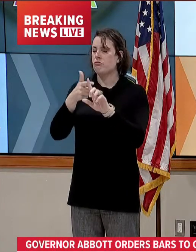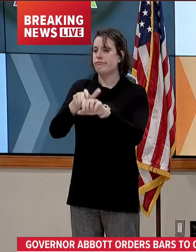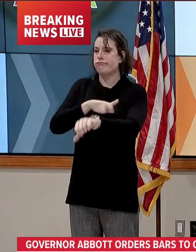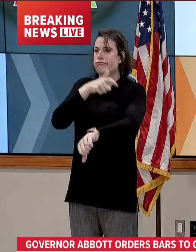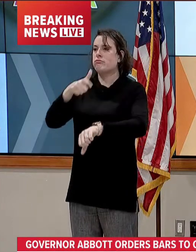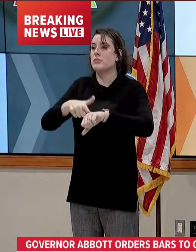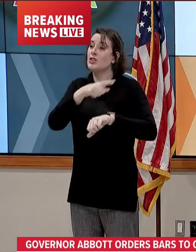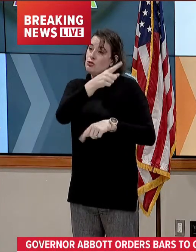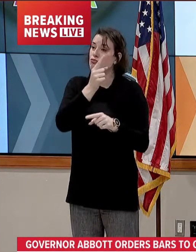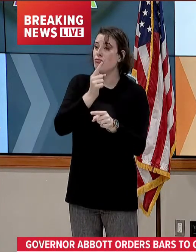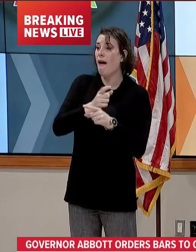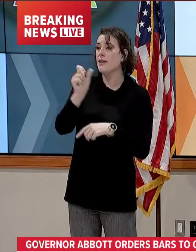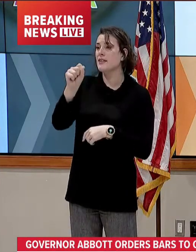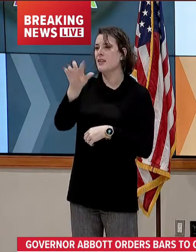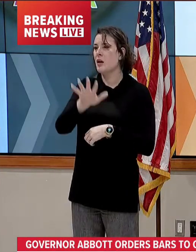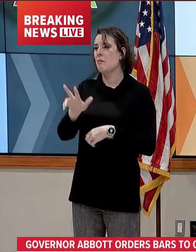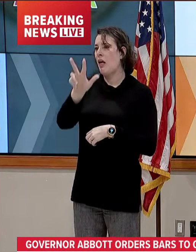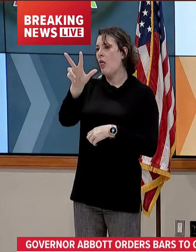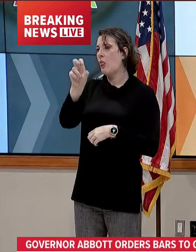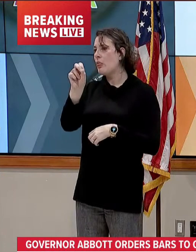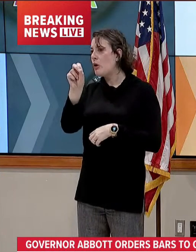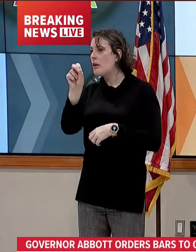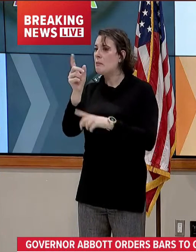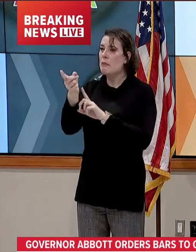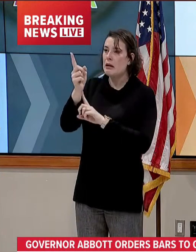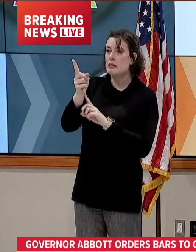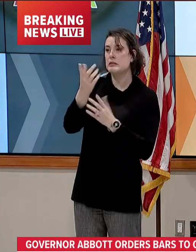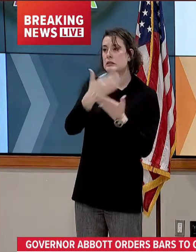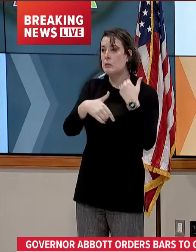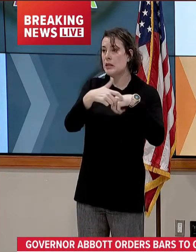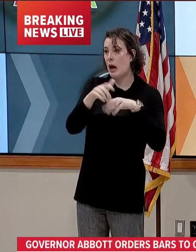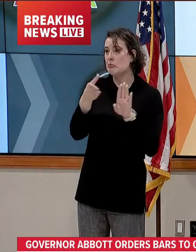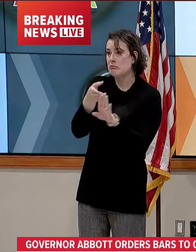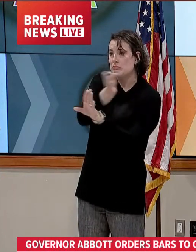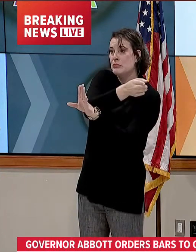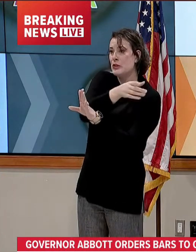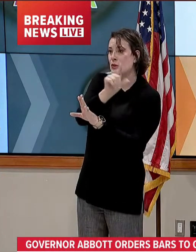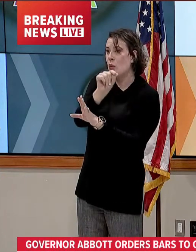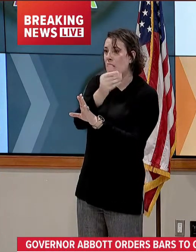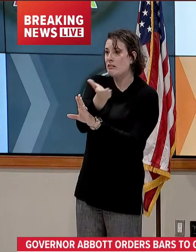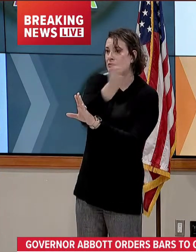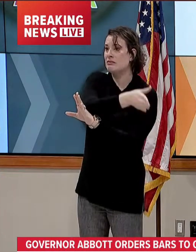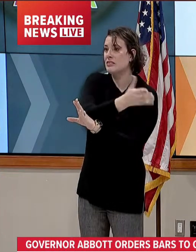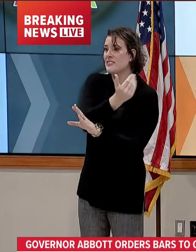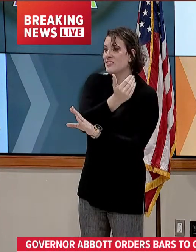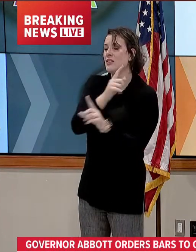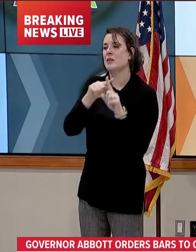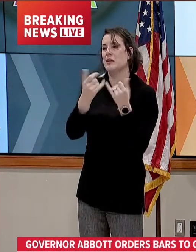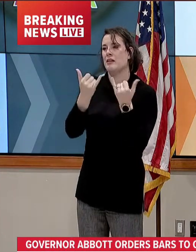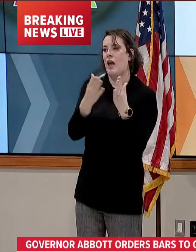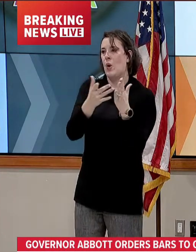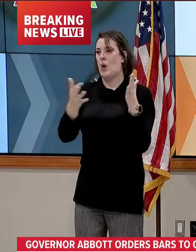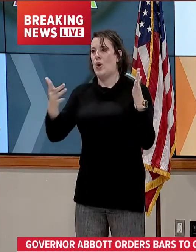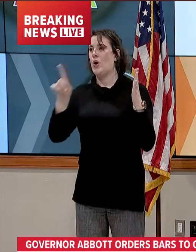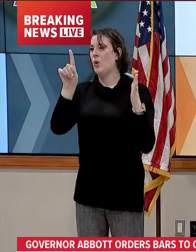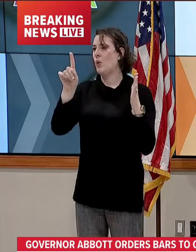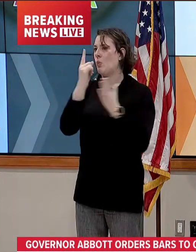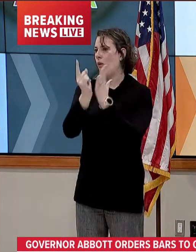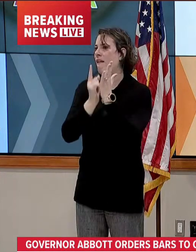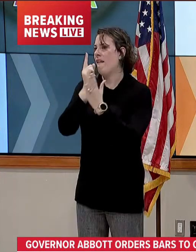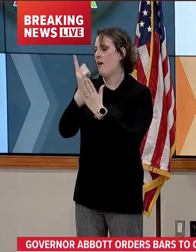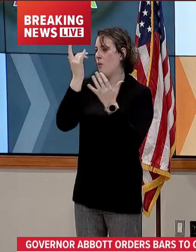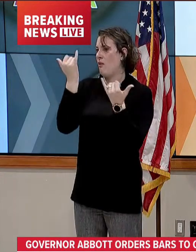it's usually about 30 minutes. Sometimes it's actually been 20, 30 minutes. And under that 15, 20 minutes, we've actually grown to about an hour